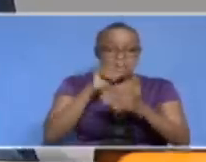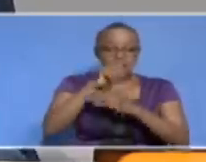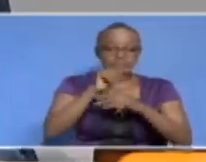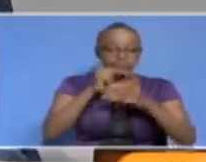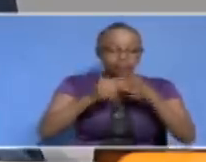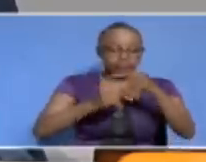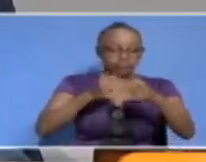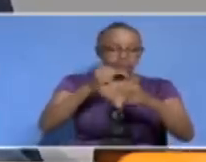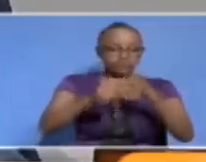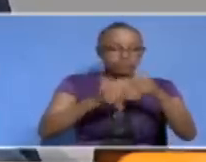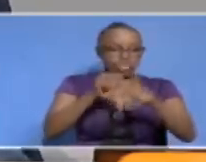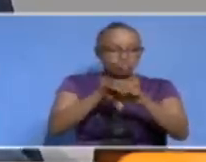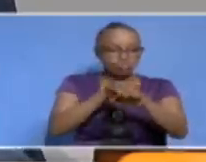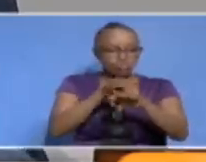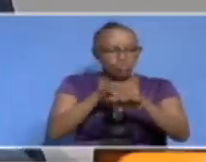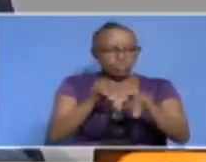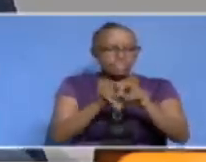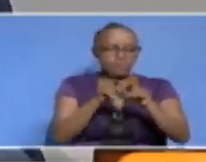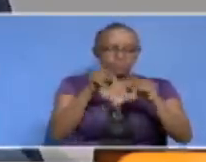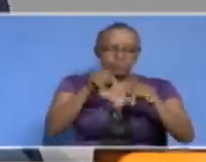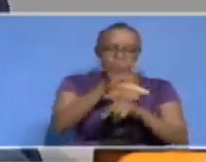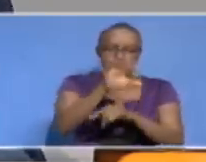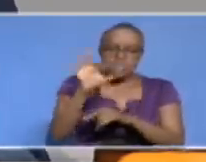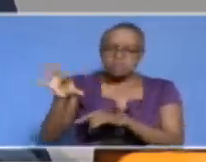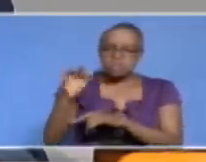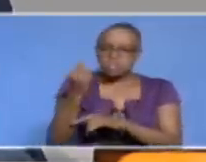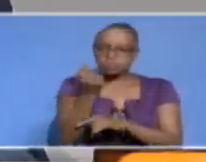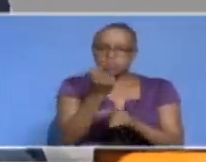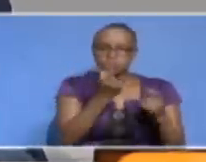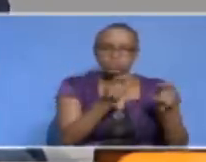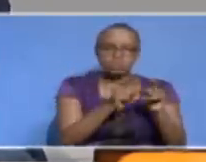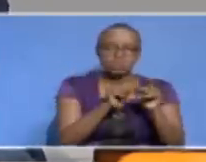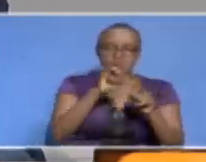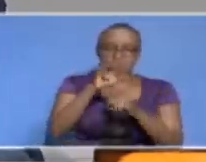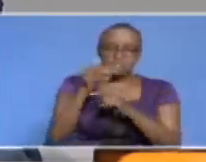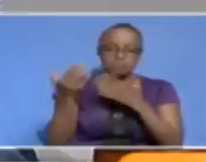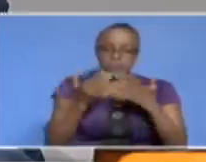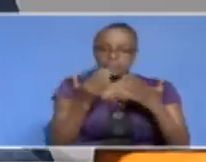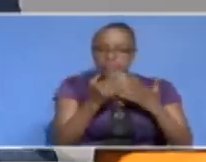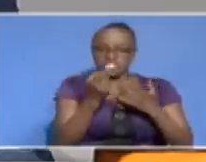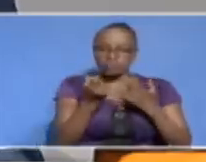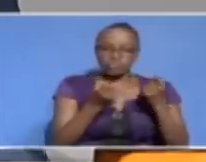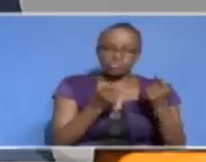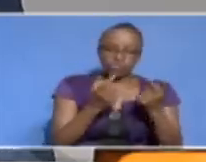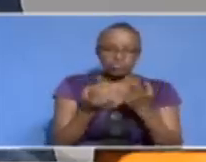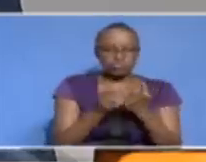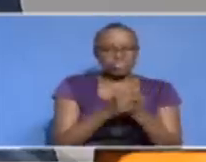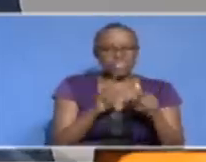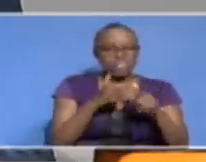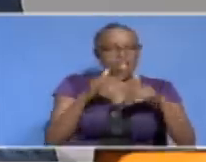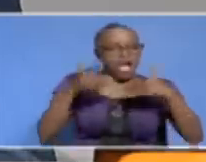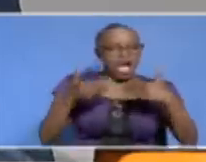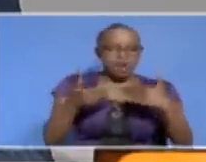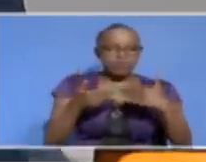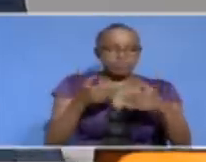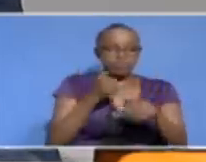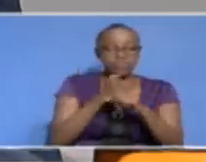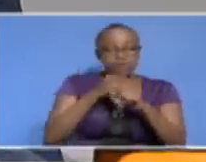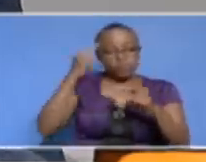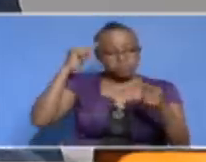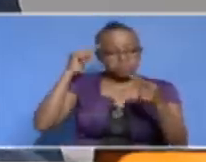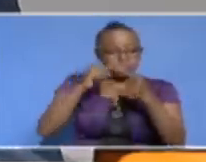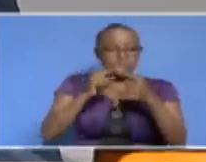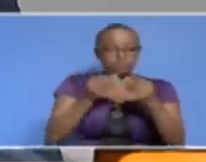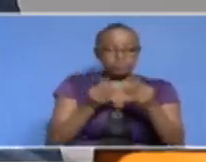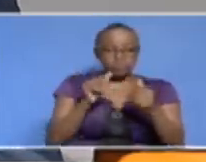progressively. Pole pole, leo nachukua hapa kidogo kidogo. MCS pia analeta wao kidogo kidogo. That's how we intend to